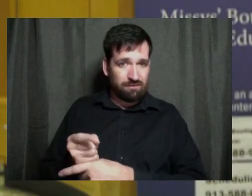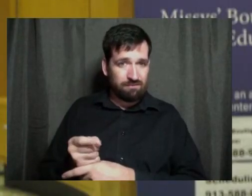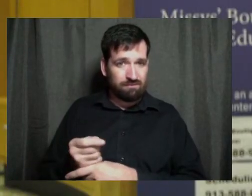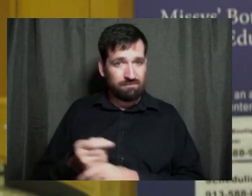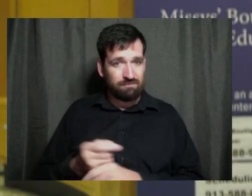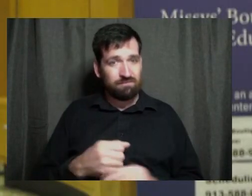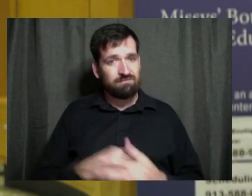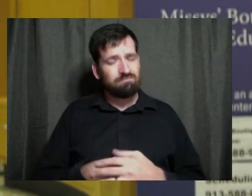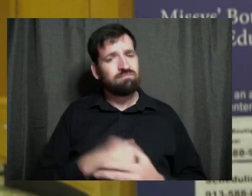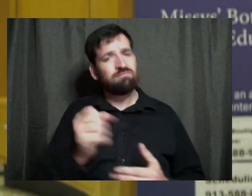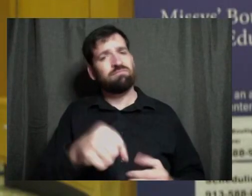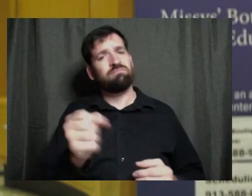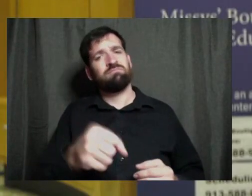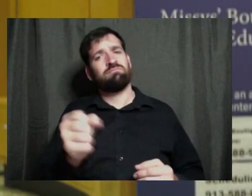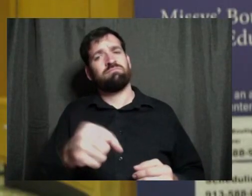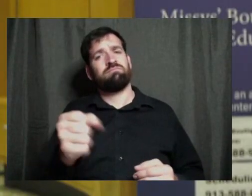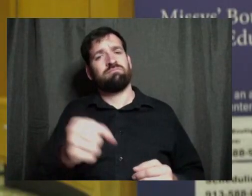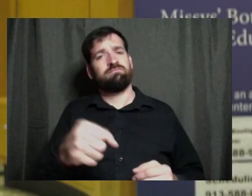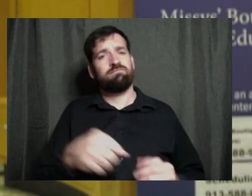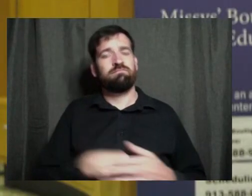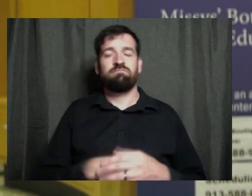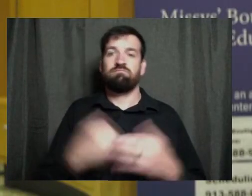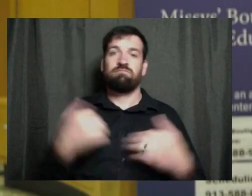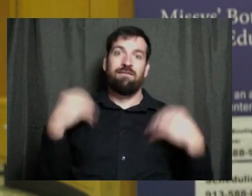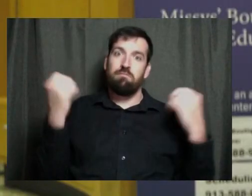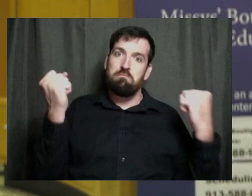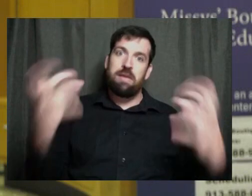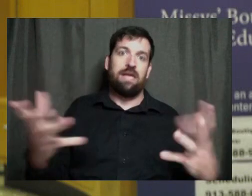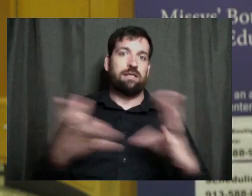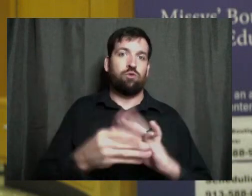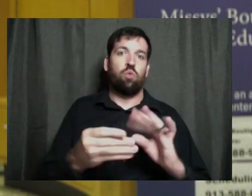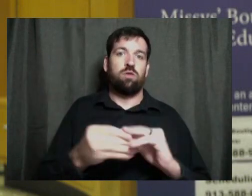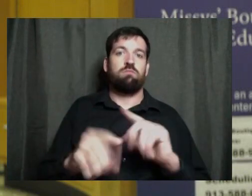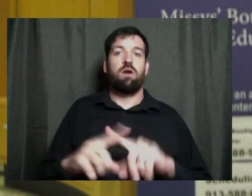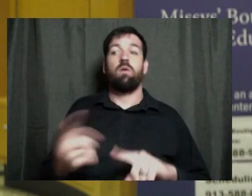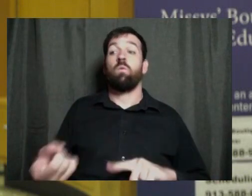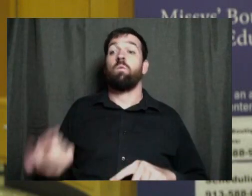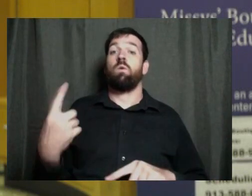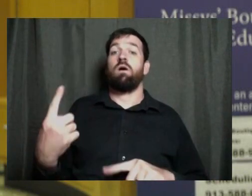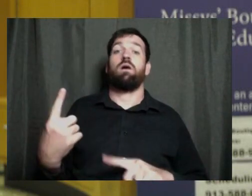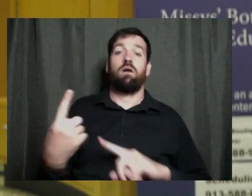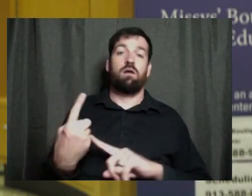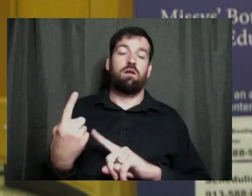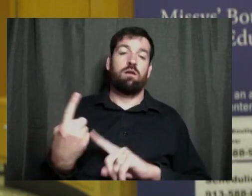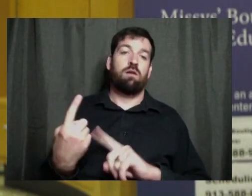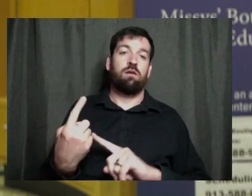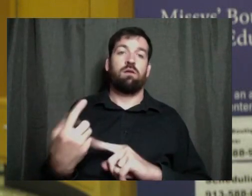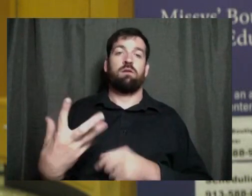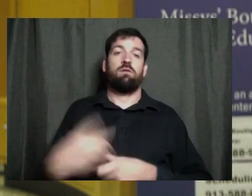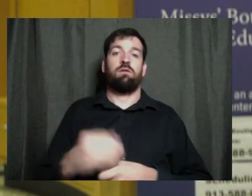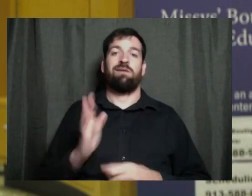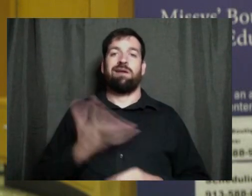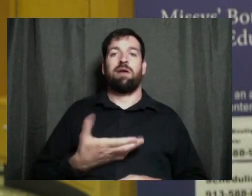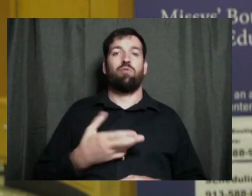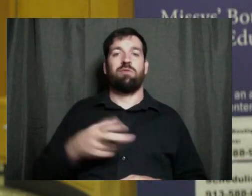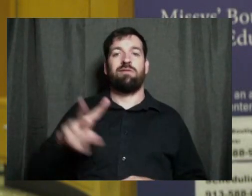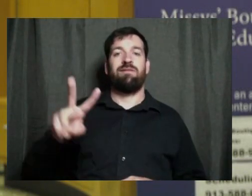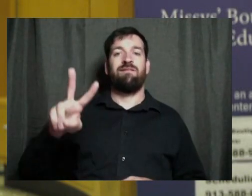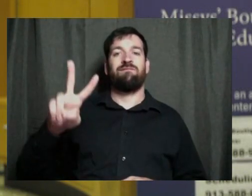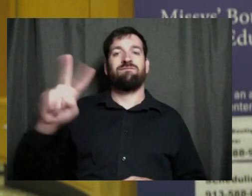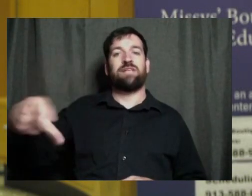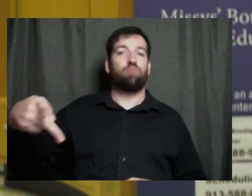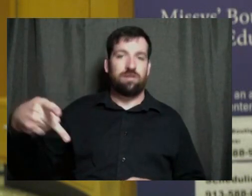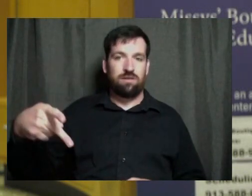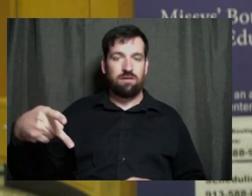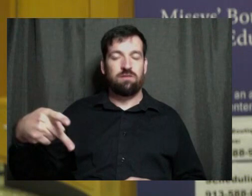Yeah, oh yes, absolutely. We have many stories, but one of them involves our vice president of the Cancer Center, Jeff